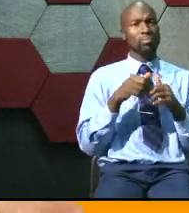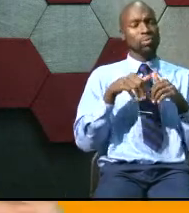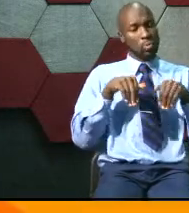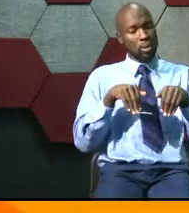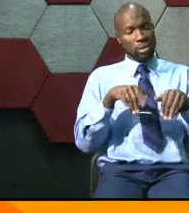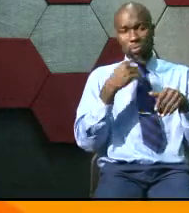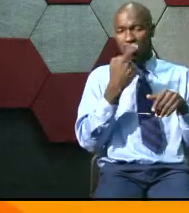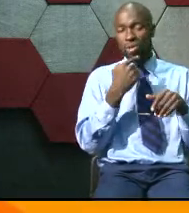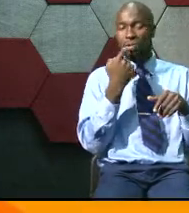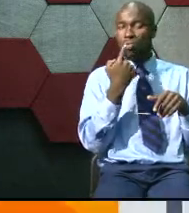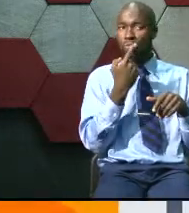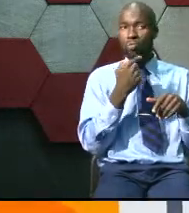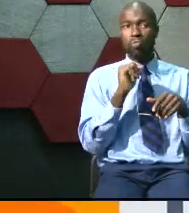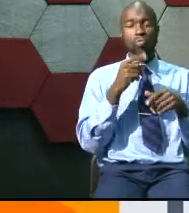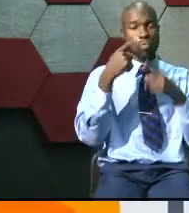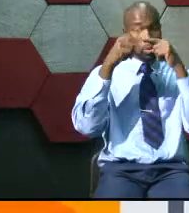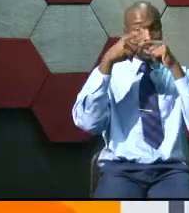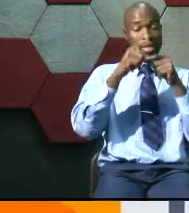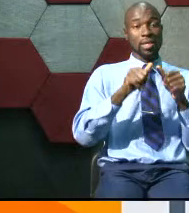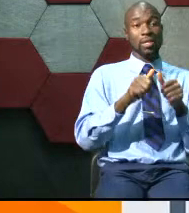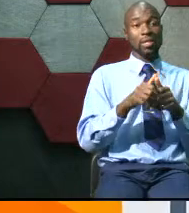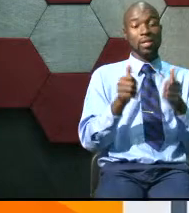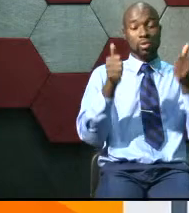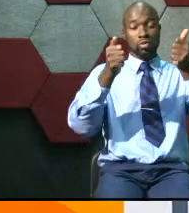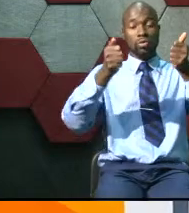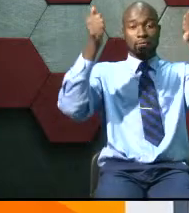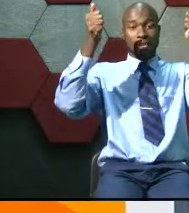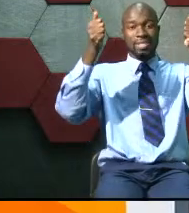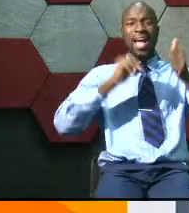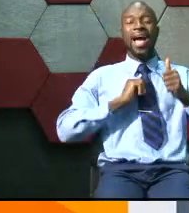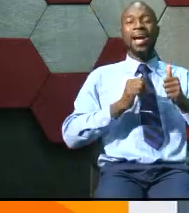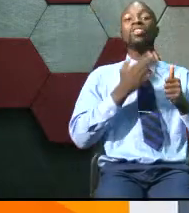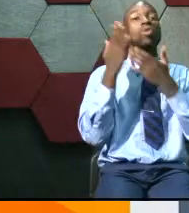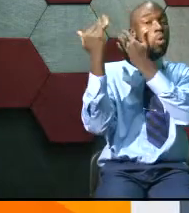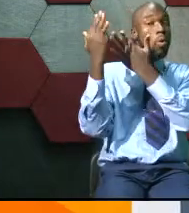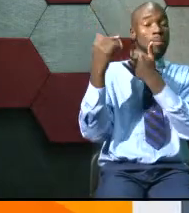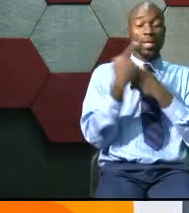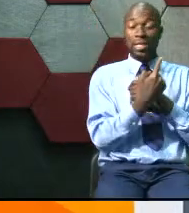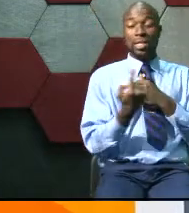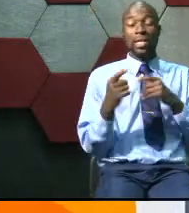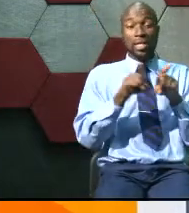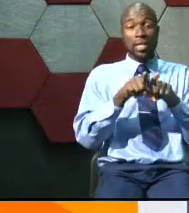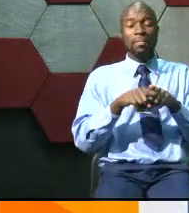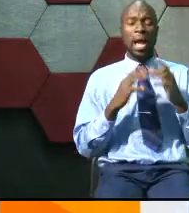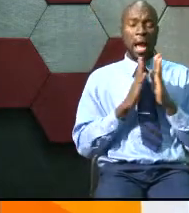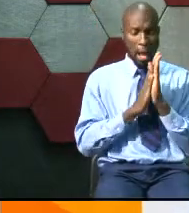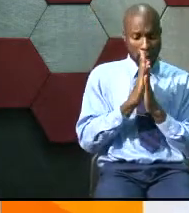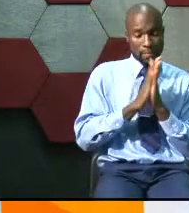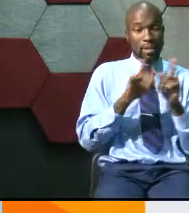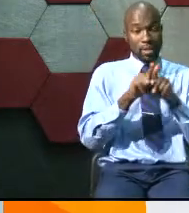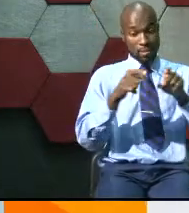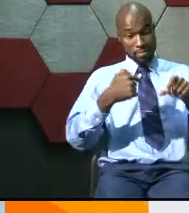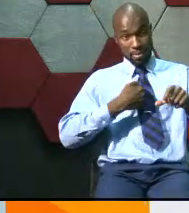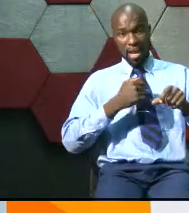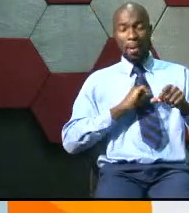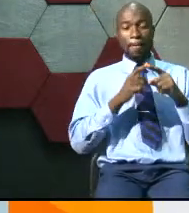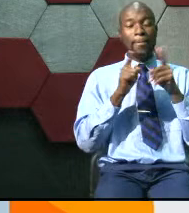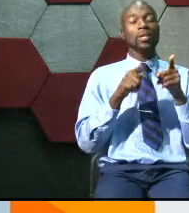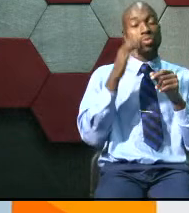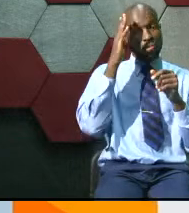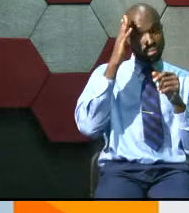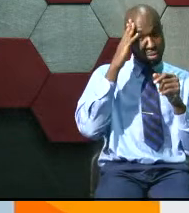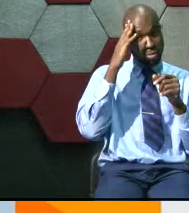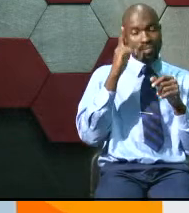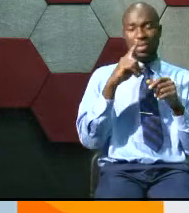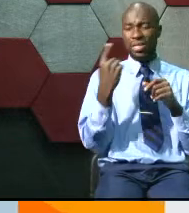lovely trophies. So I'm just hoping that everyone is as excited as I am. However, I hope